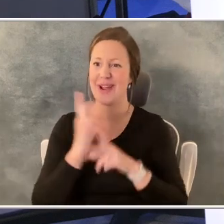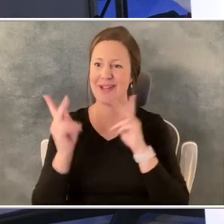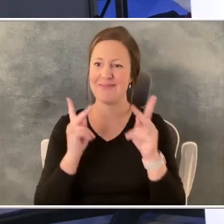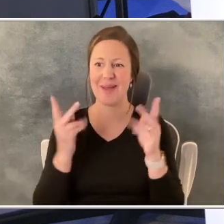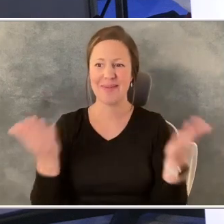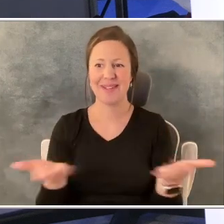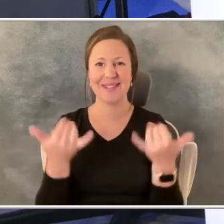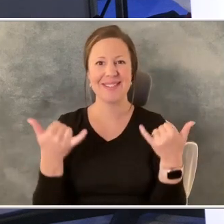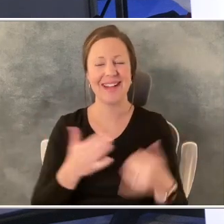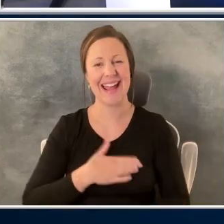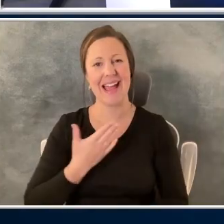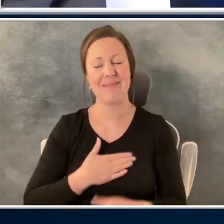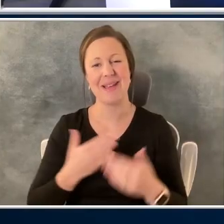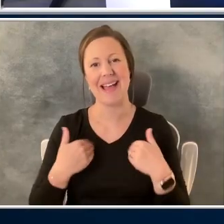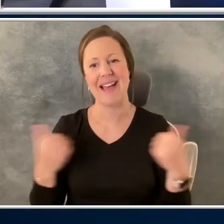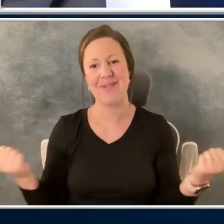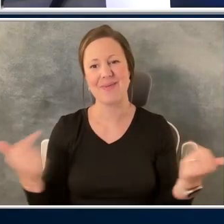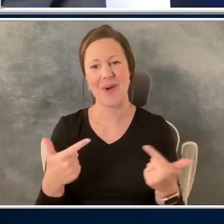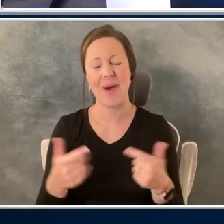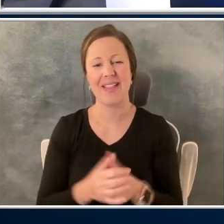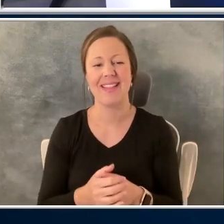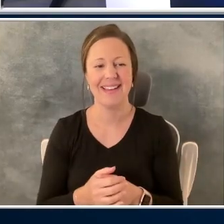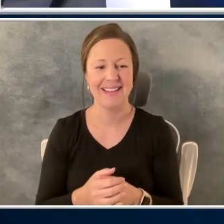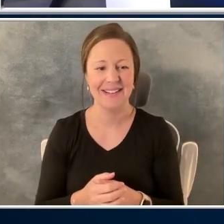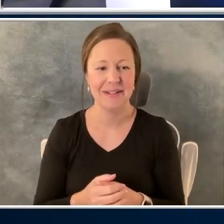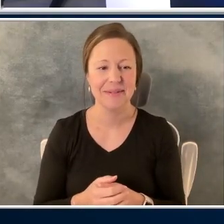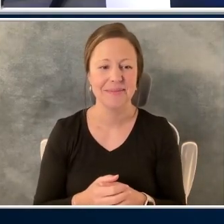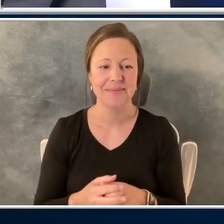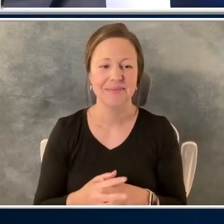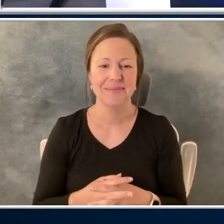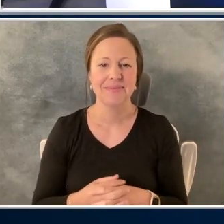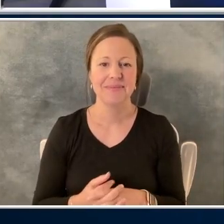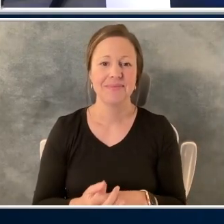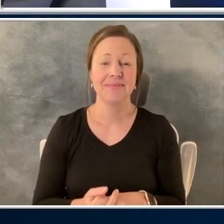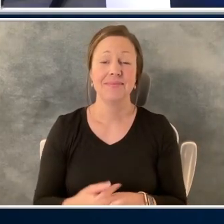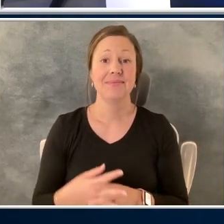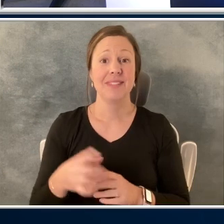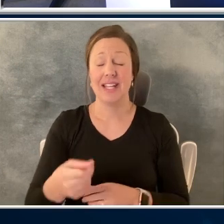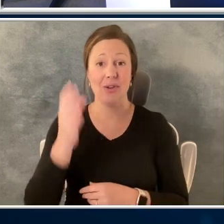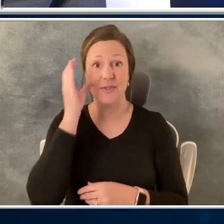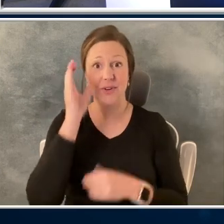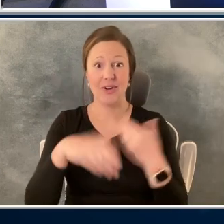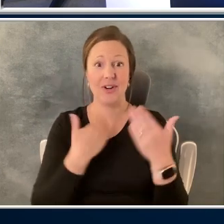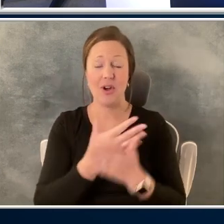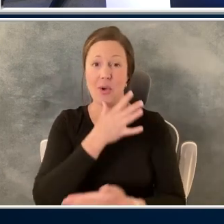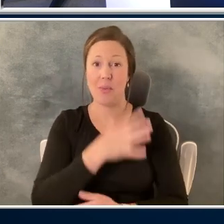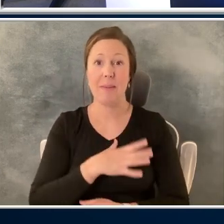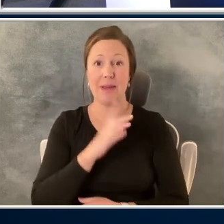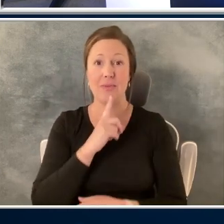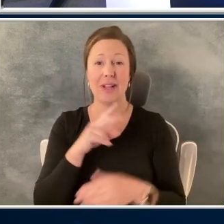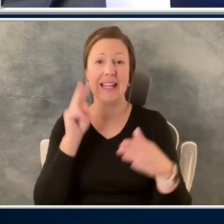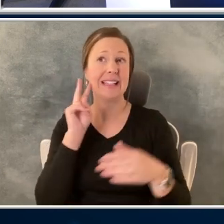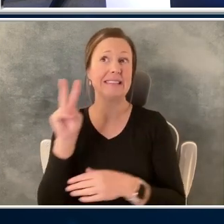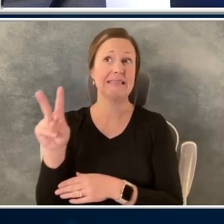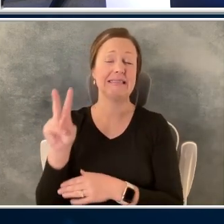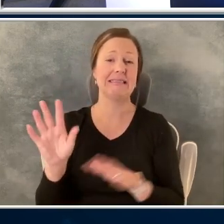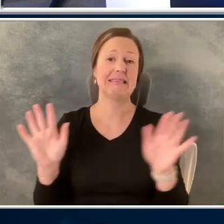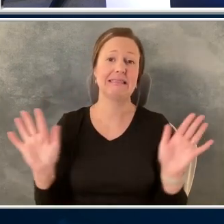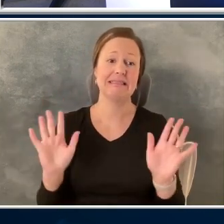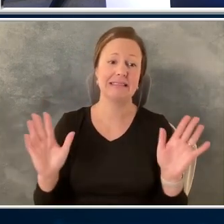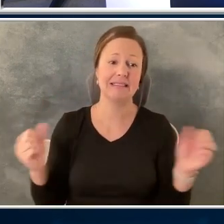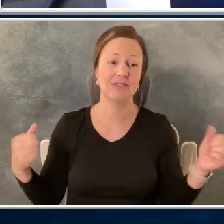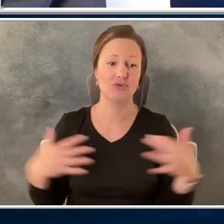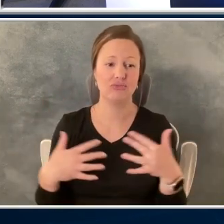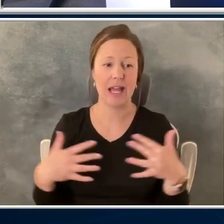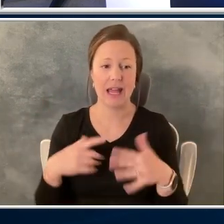have you all. And you've heard it all, and likely agree that women have learned to dread this time in their lives. You've heard those women say it there on the